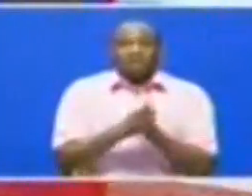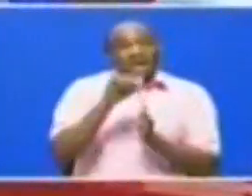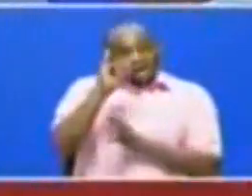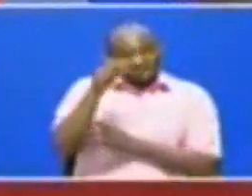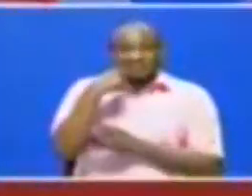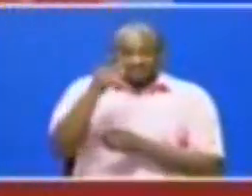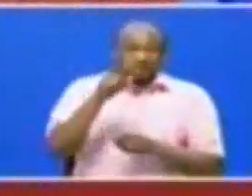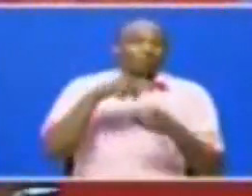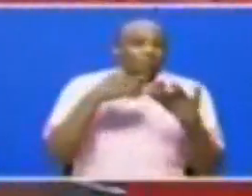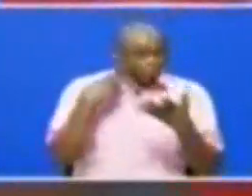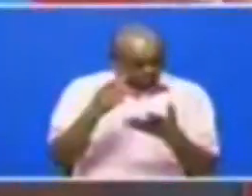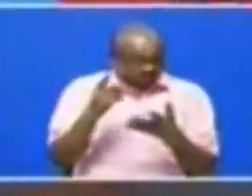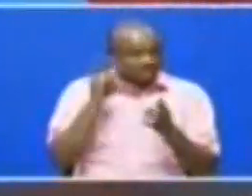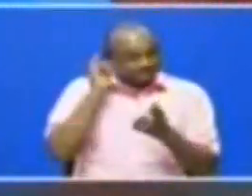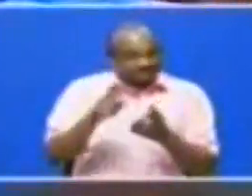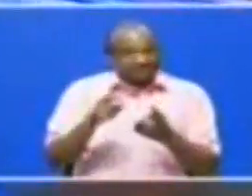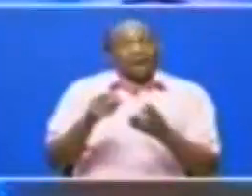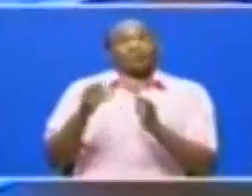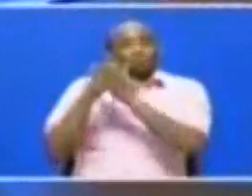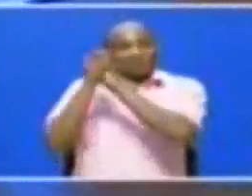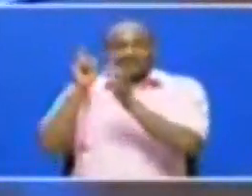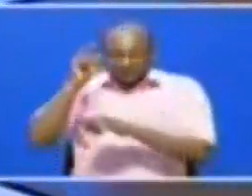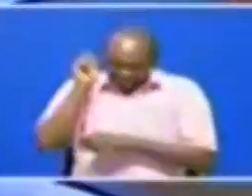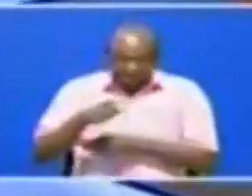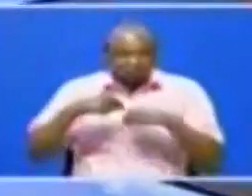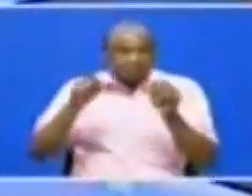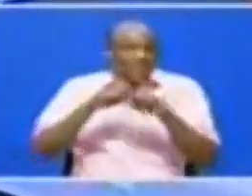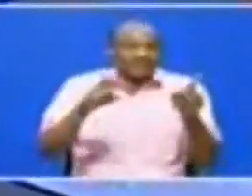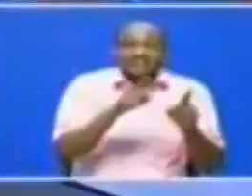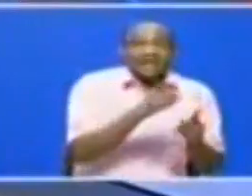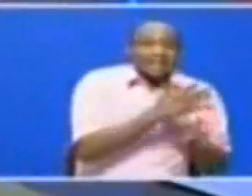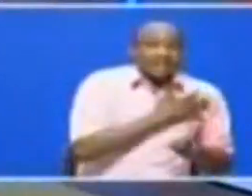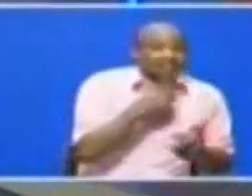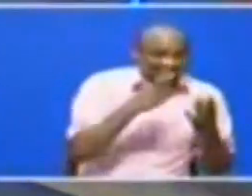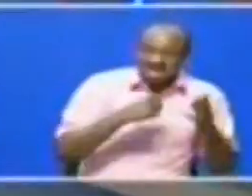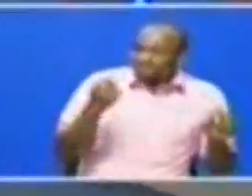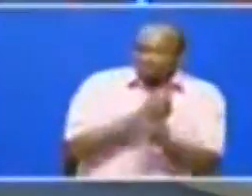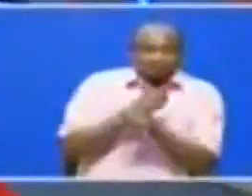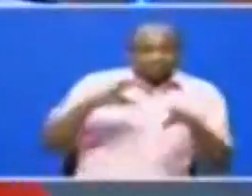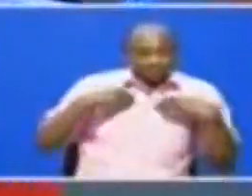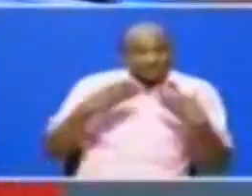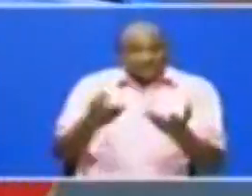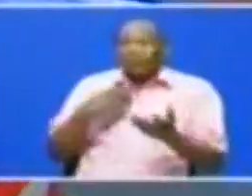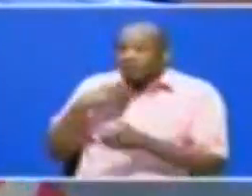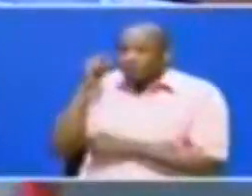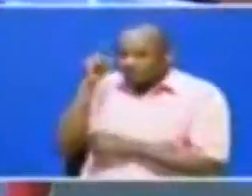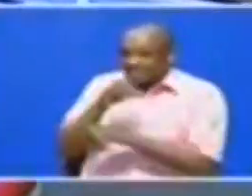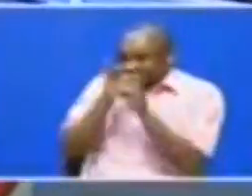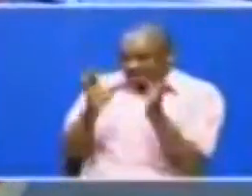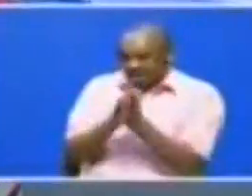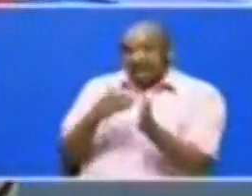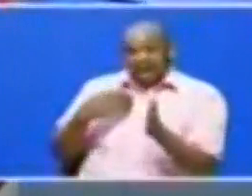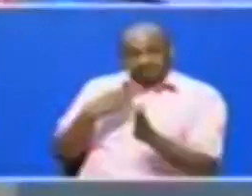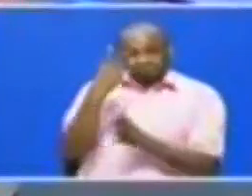will conduct this other election, but NASA saying, you know, they'll hear none of it. Now, to make sense out of this, we're now joined by